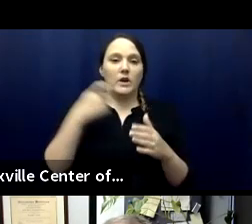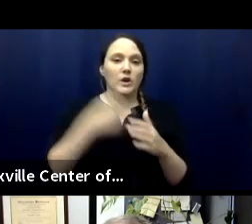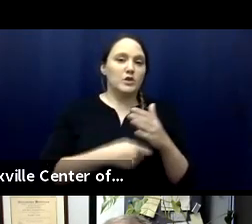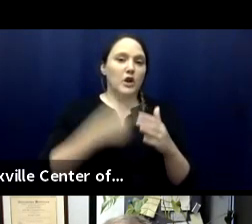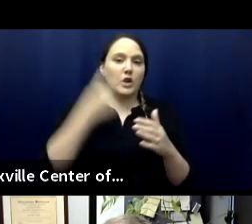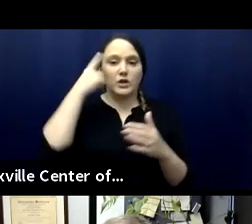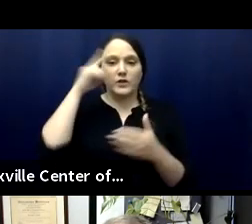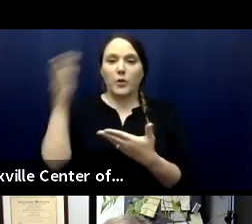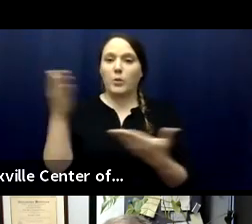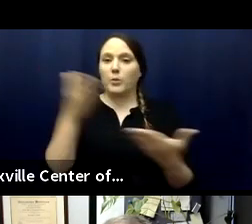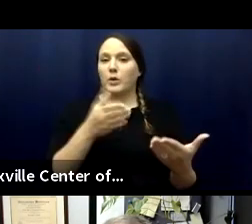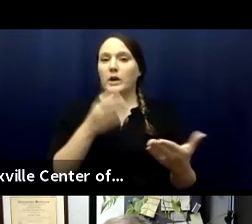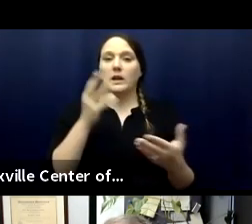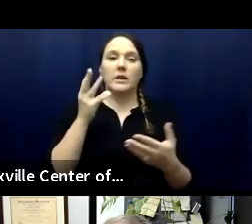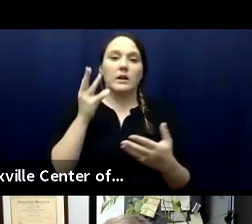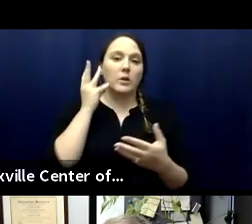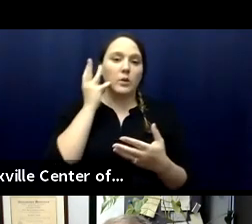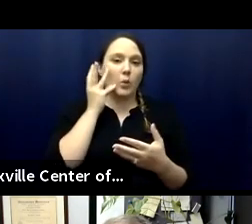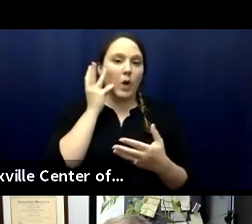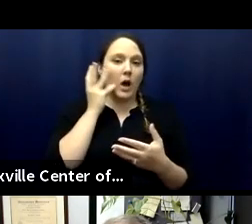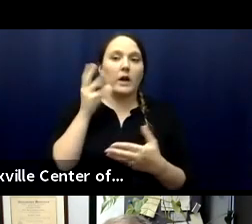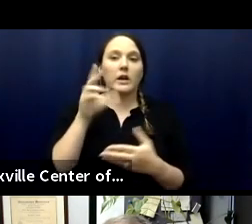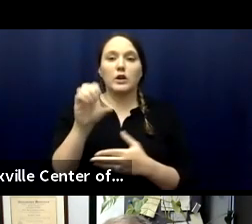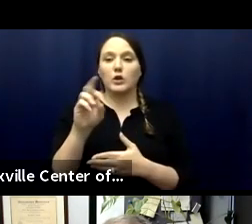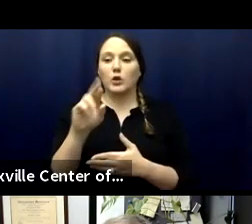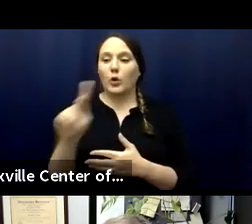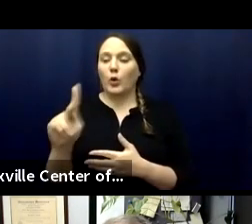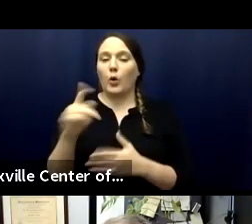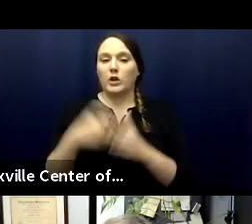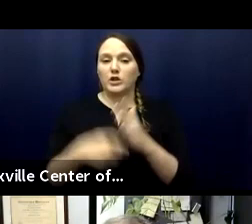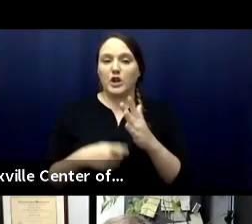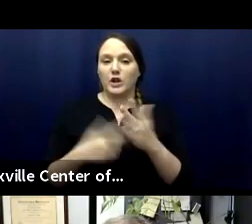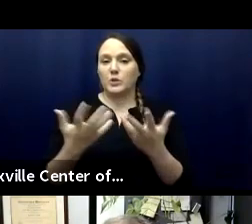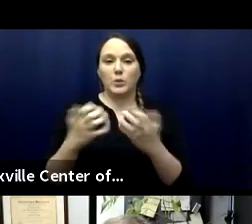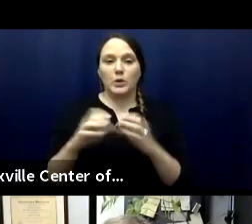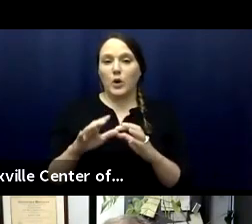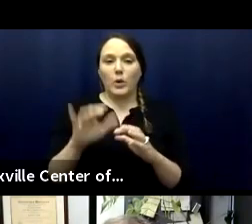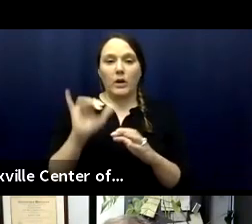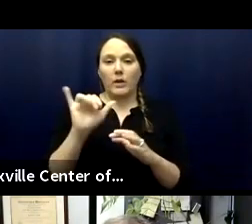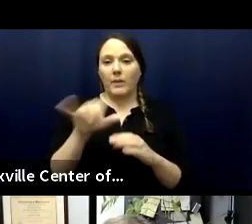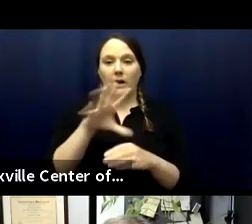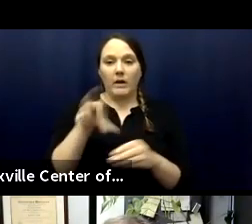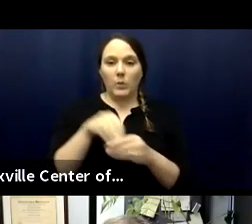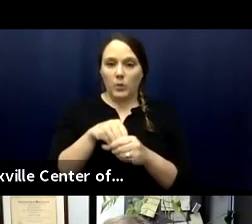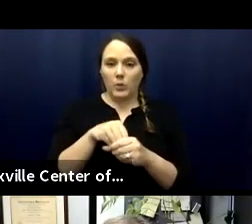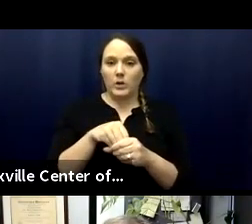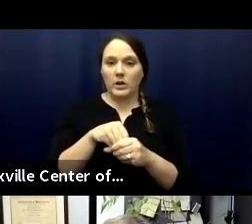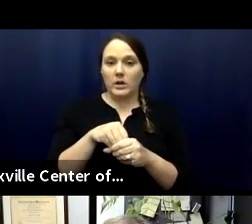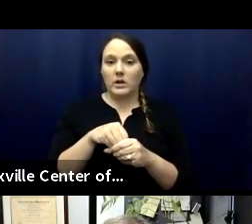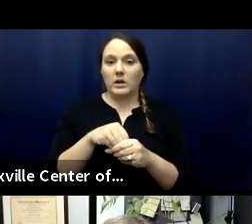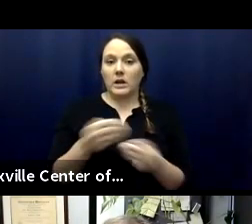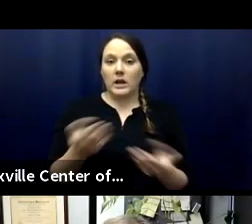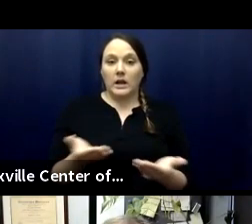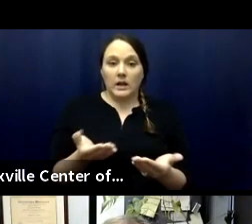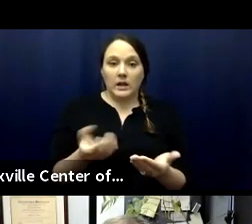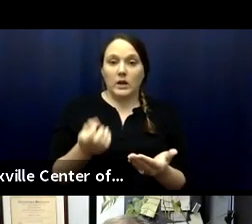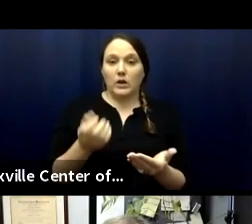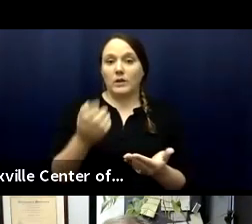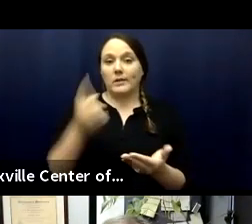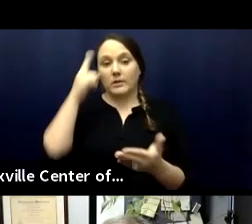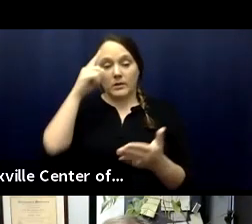own wine to a restaurant. We want to avoid having that included in here purposely or inadvertently.